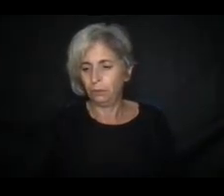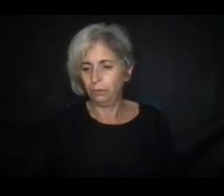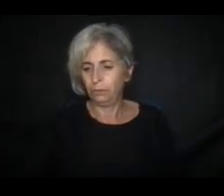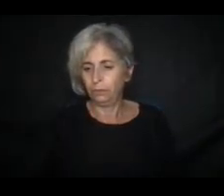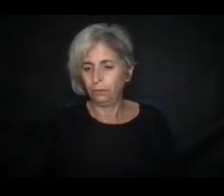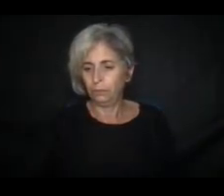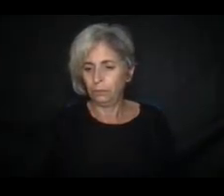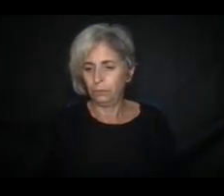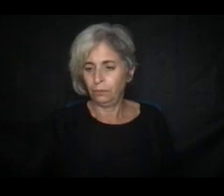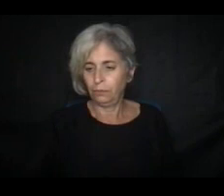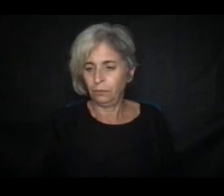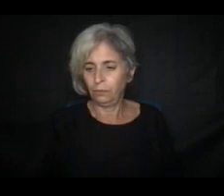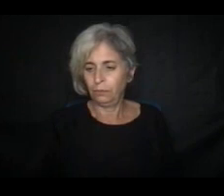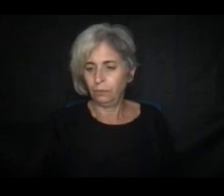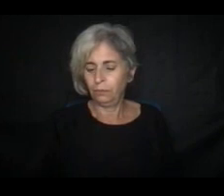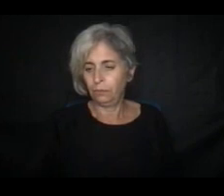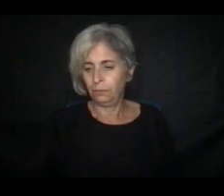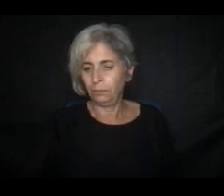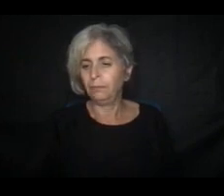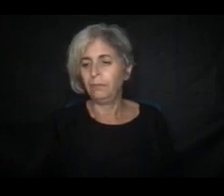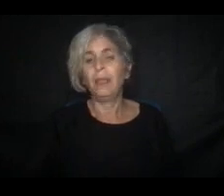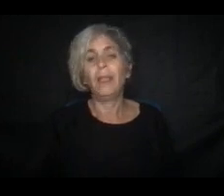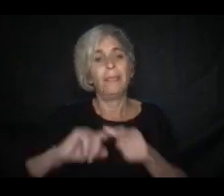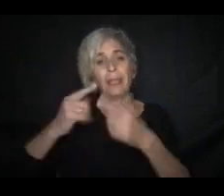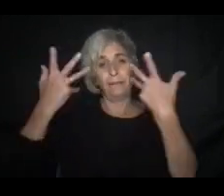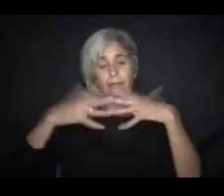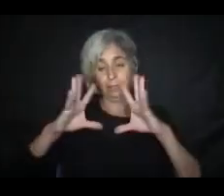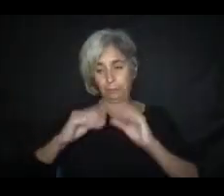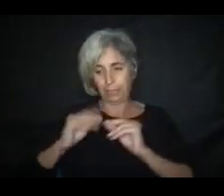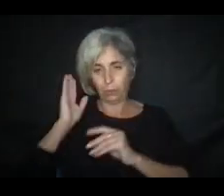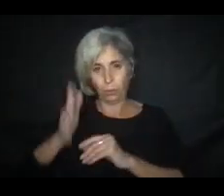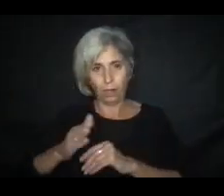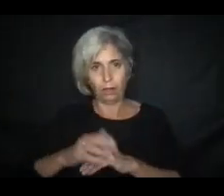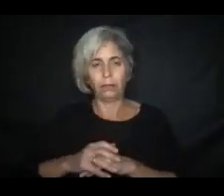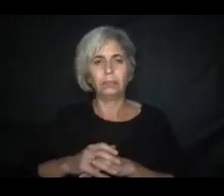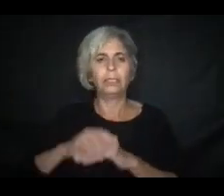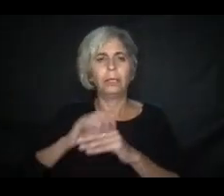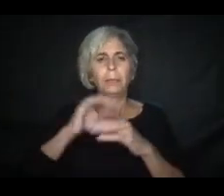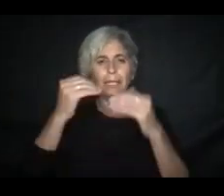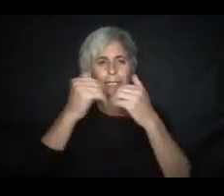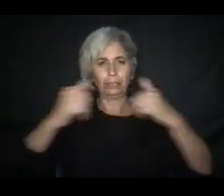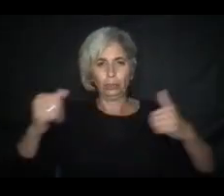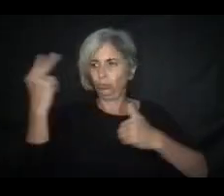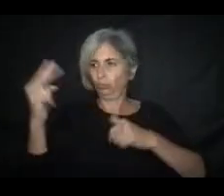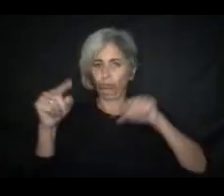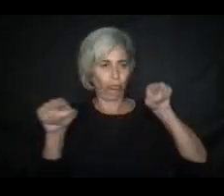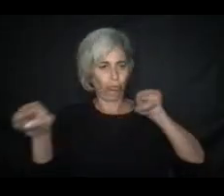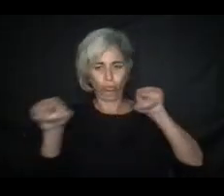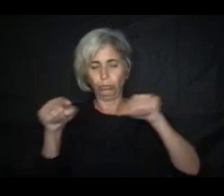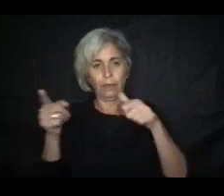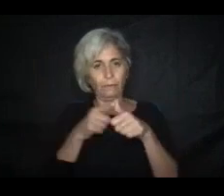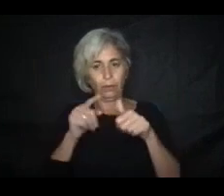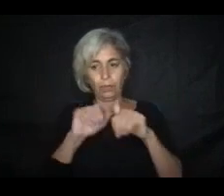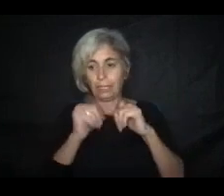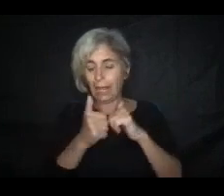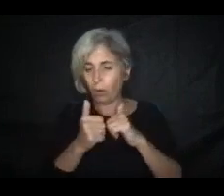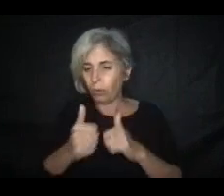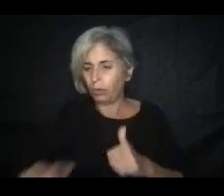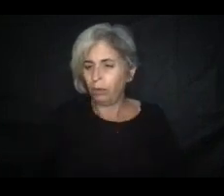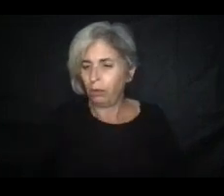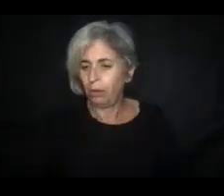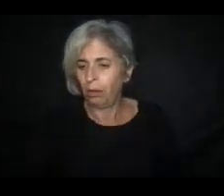then we can adjourn. The PowerPoint is split up into two sections. The first part will be given by Jonathan